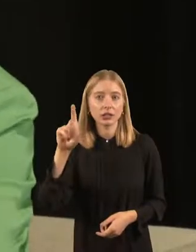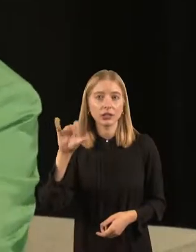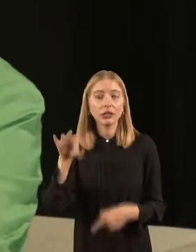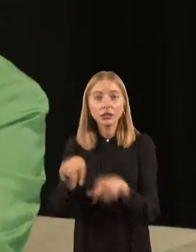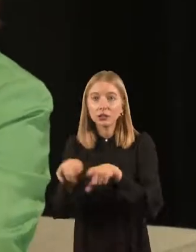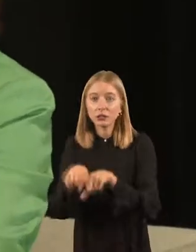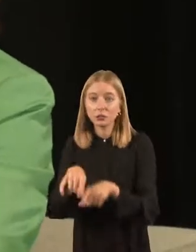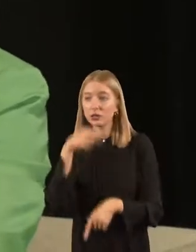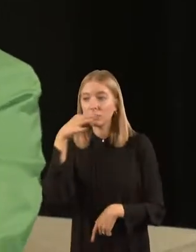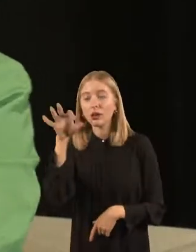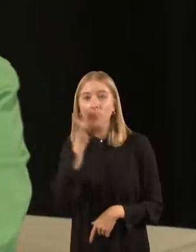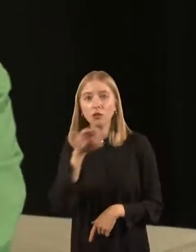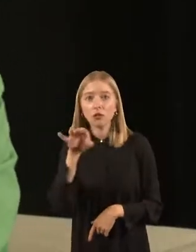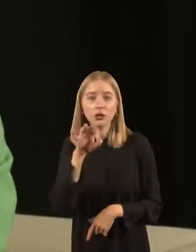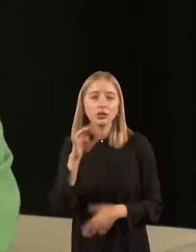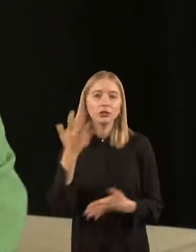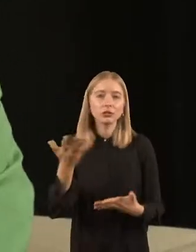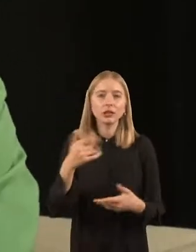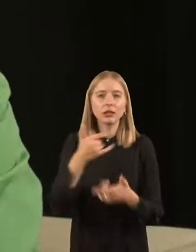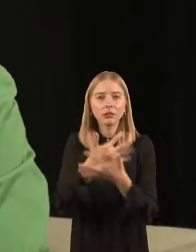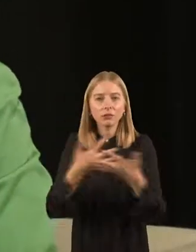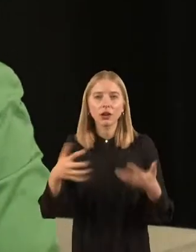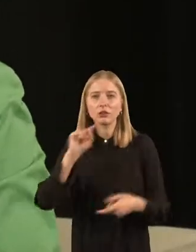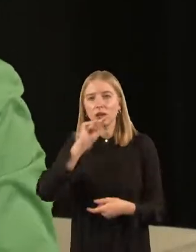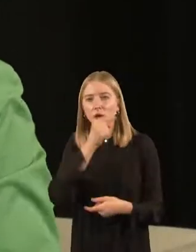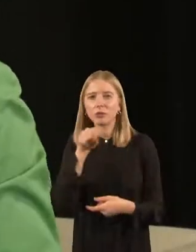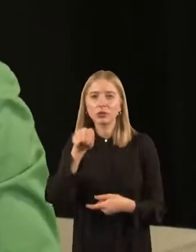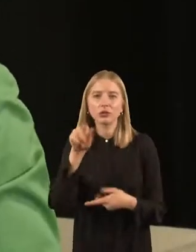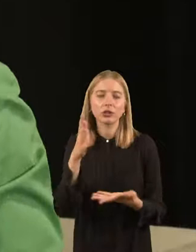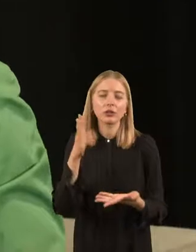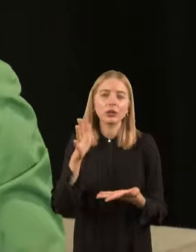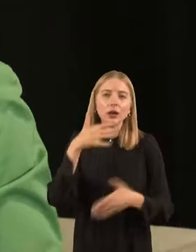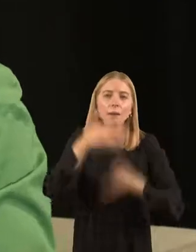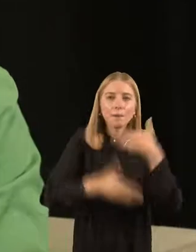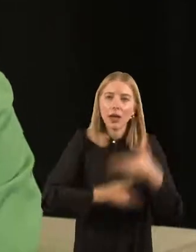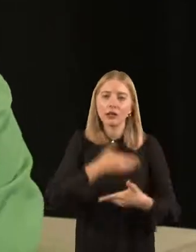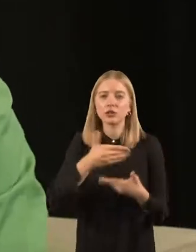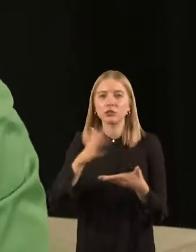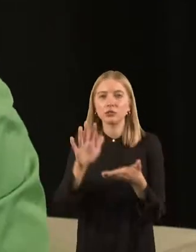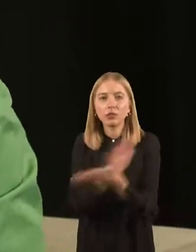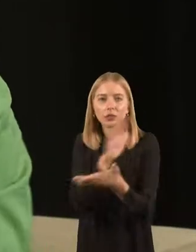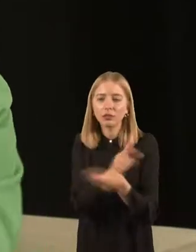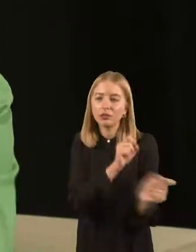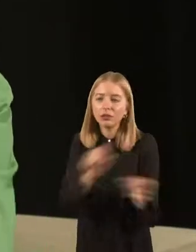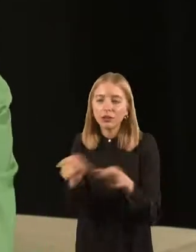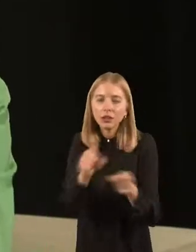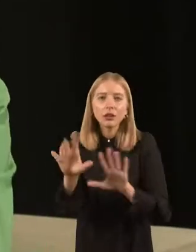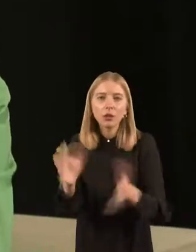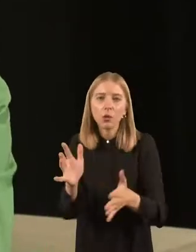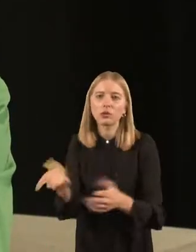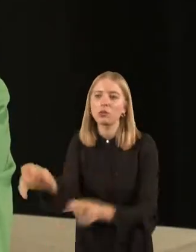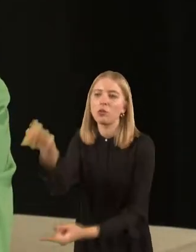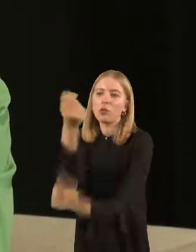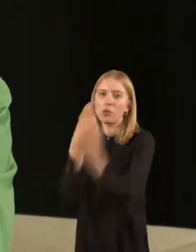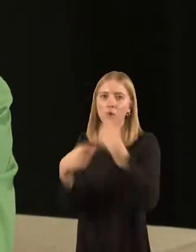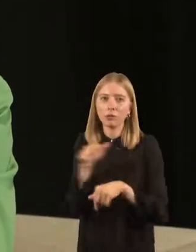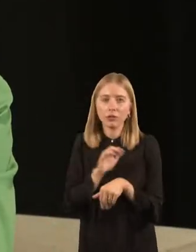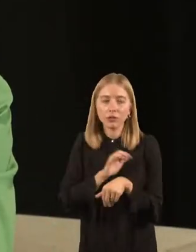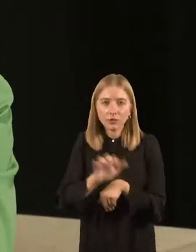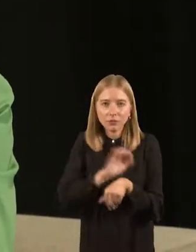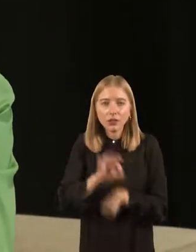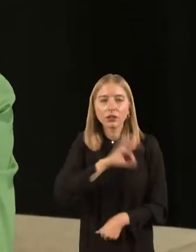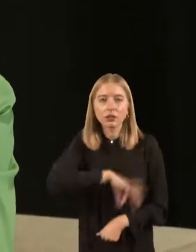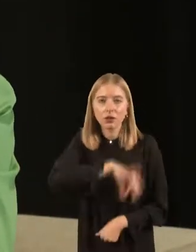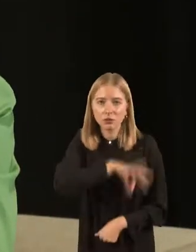vital importance to Lithuania. Mr. Krenickas mentioned circular economy, and for a small country